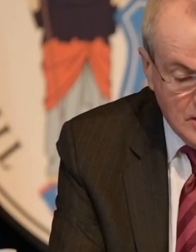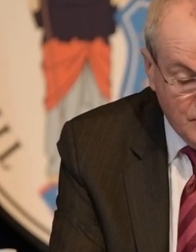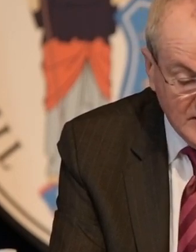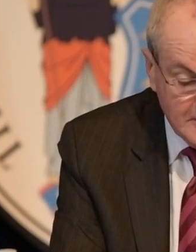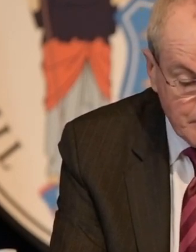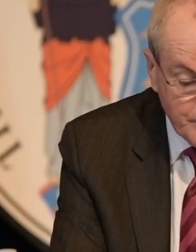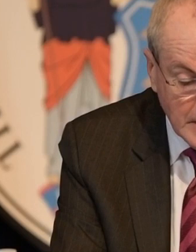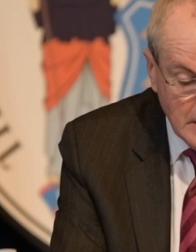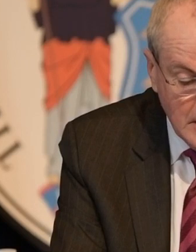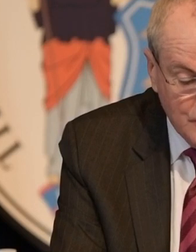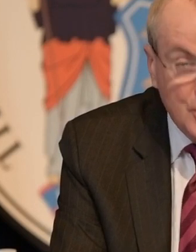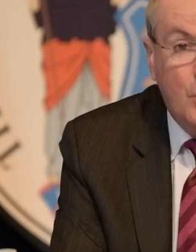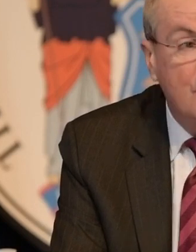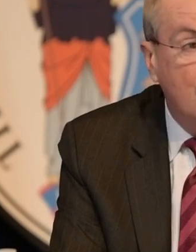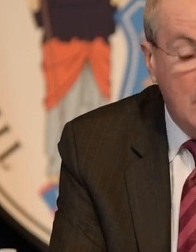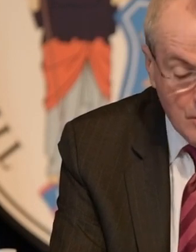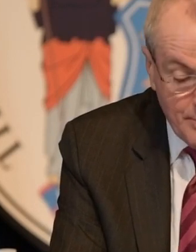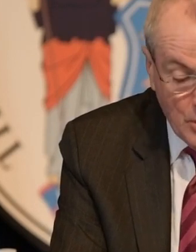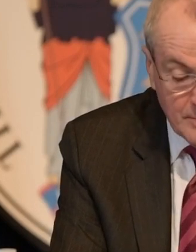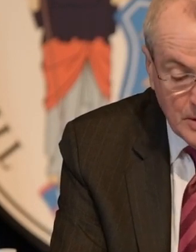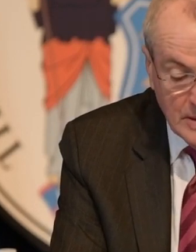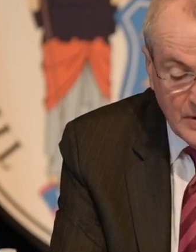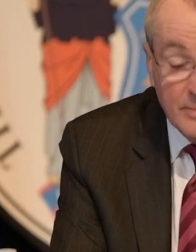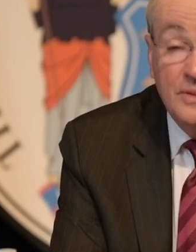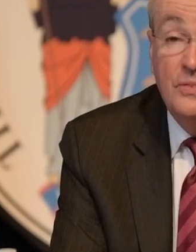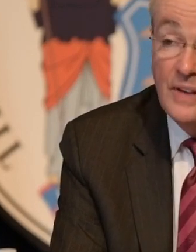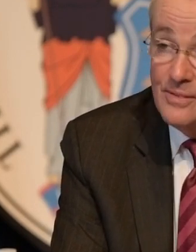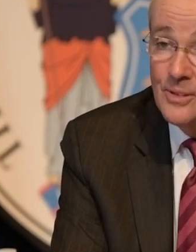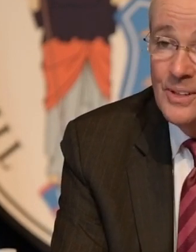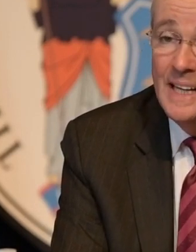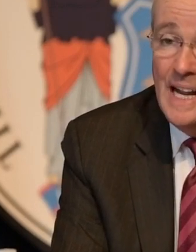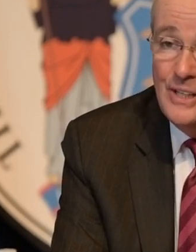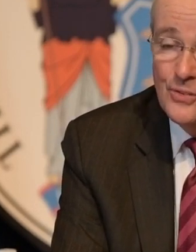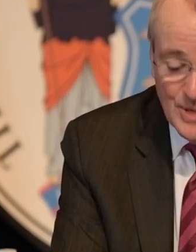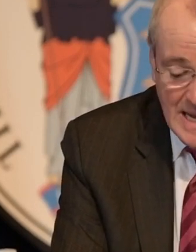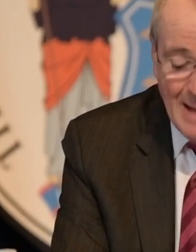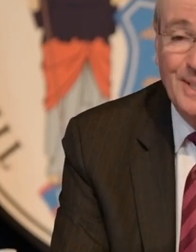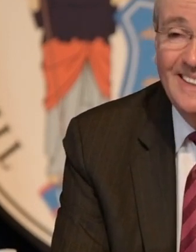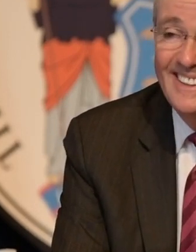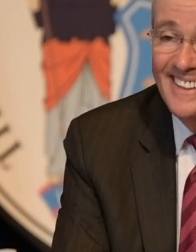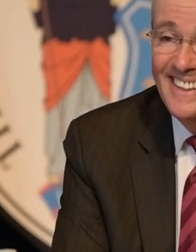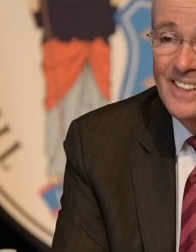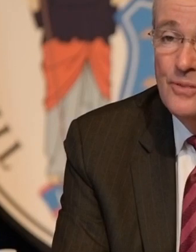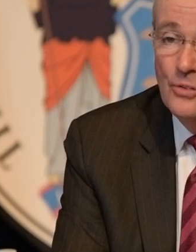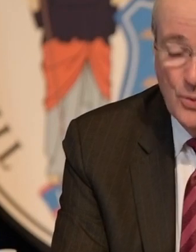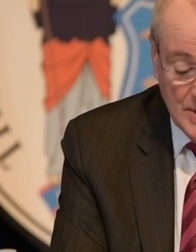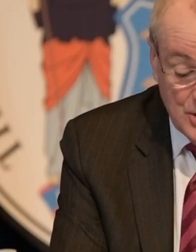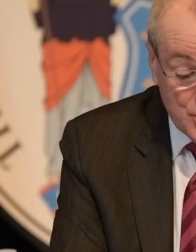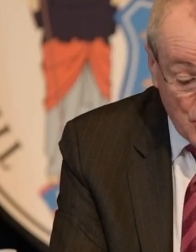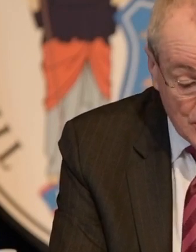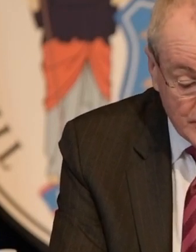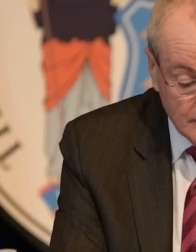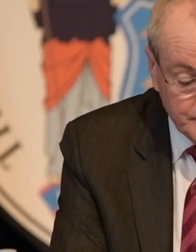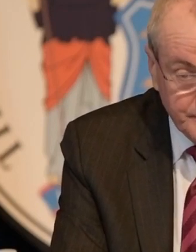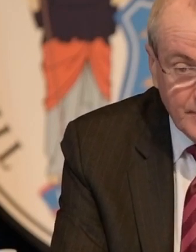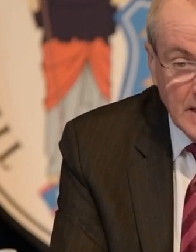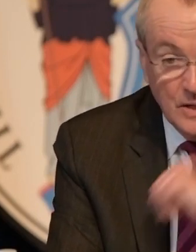very carefully. For the 24-hour reporting period, there have been 583, happily, folks who are